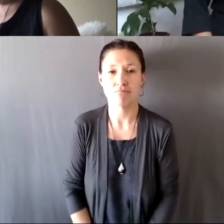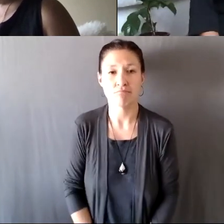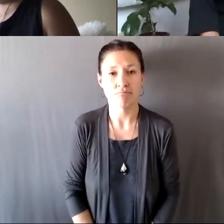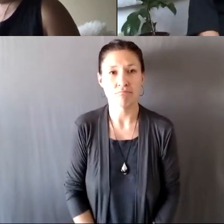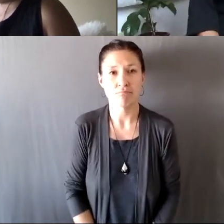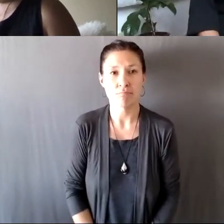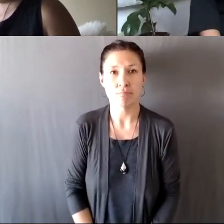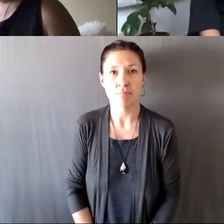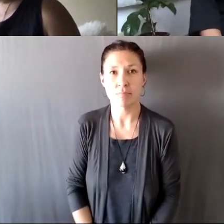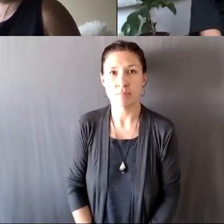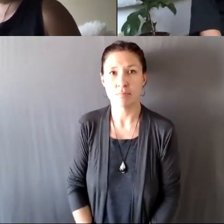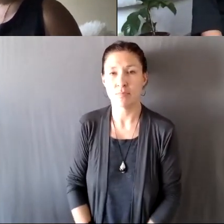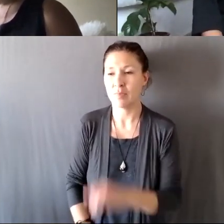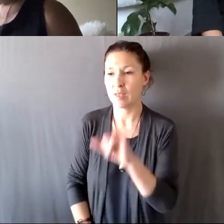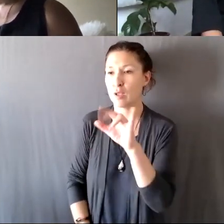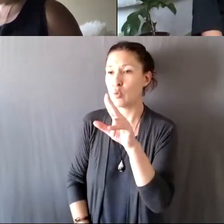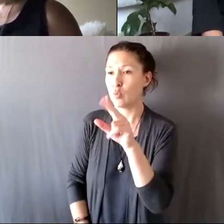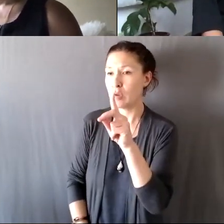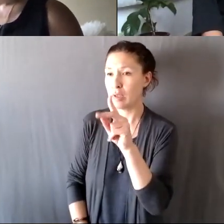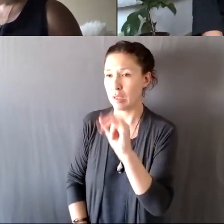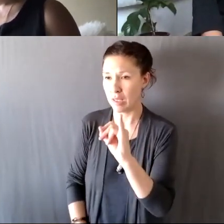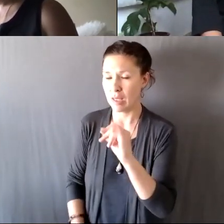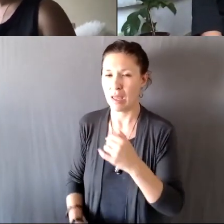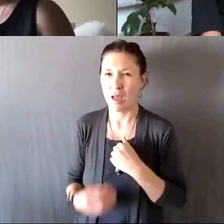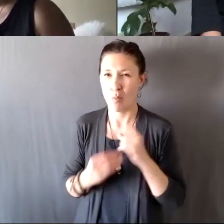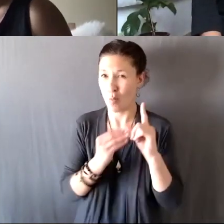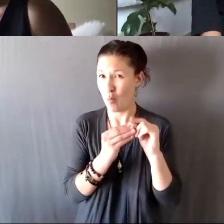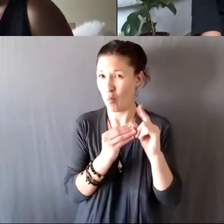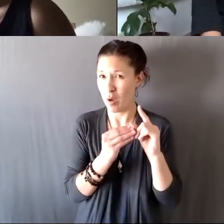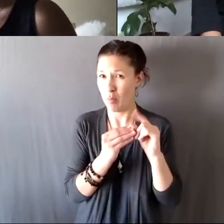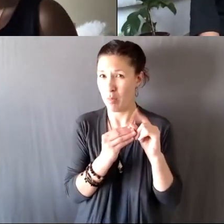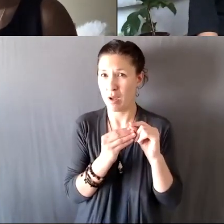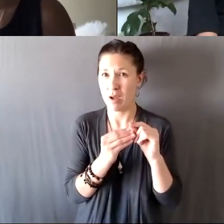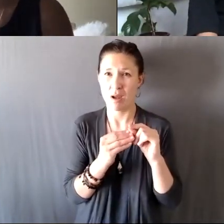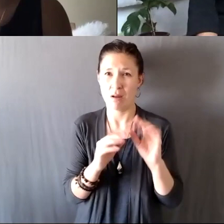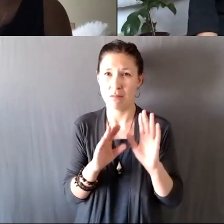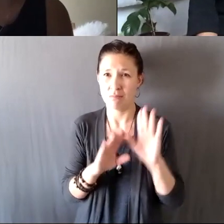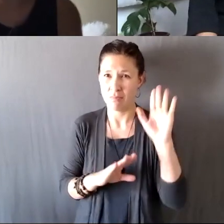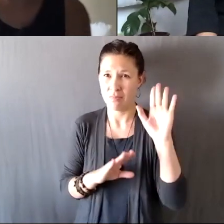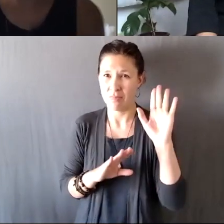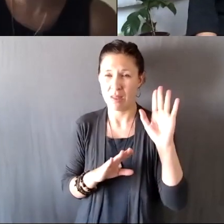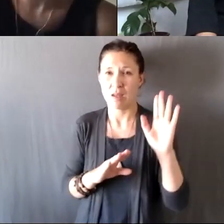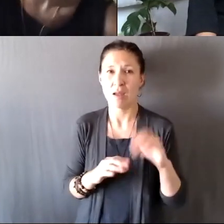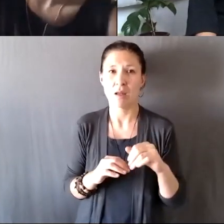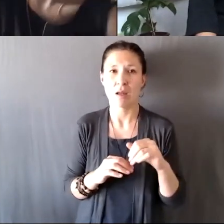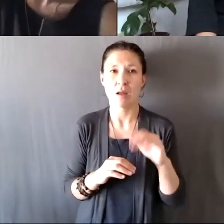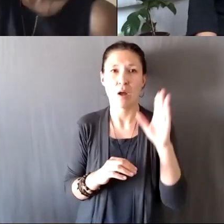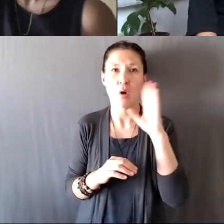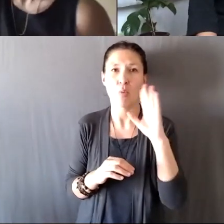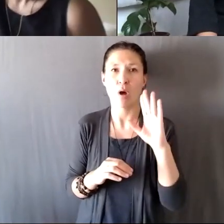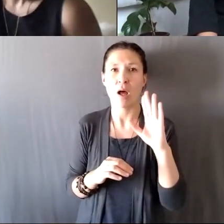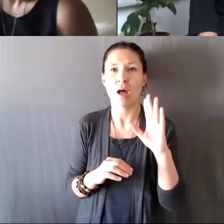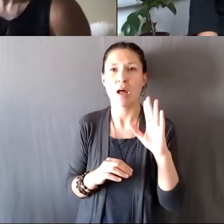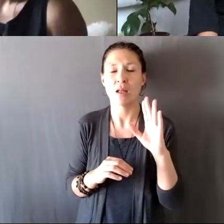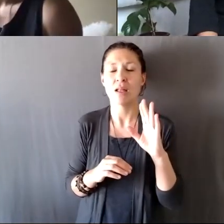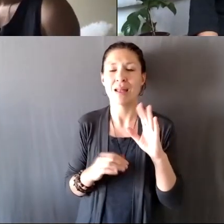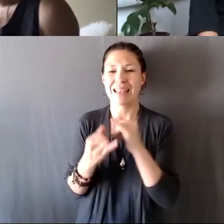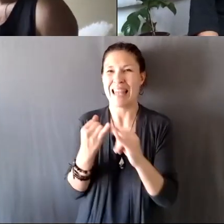I got one more hand raised. So I think I'll pass it to Naomi real quick before I close